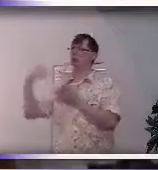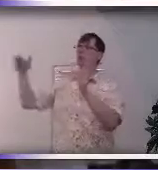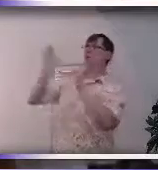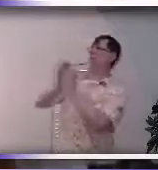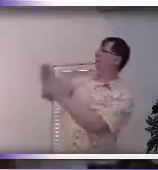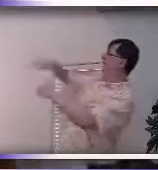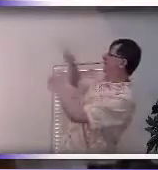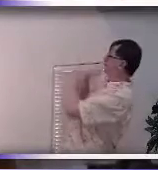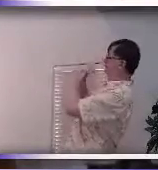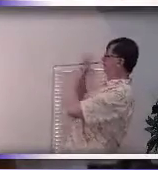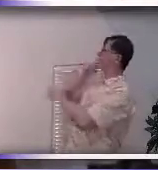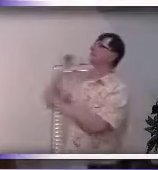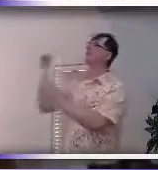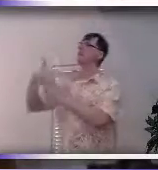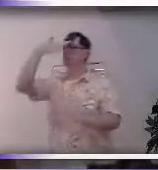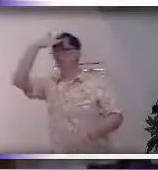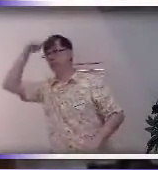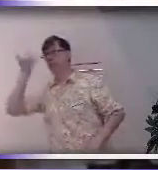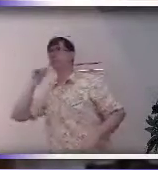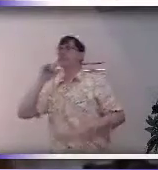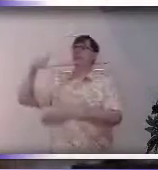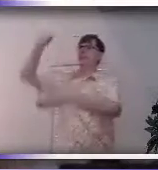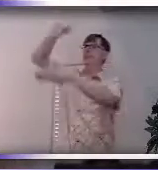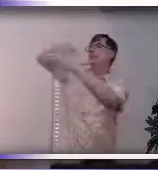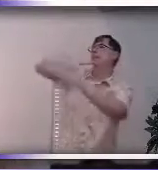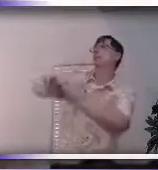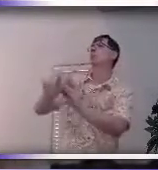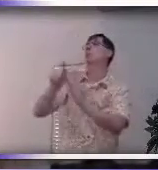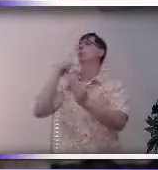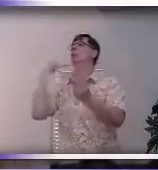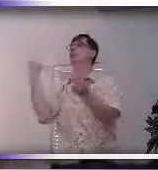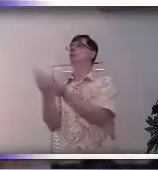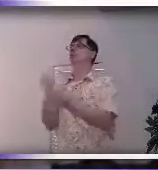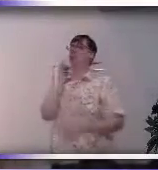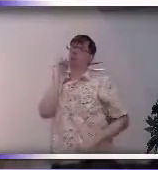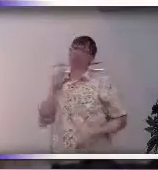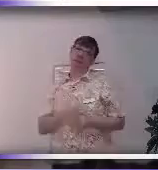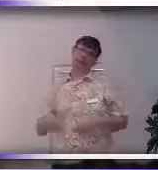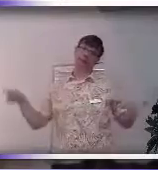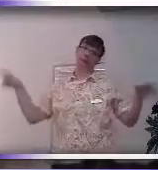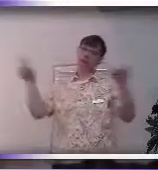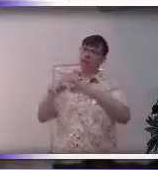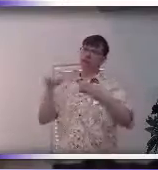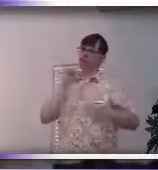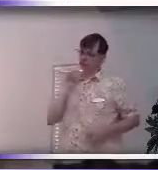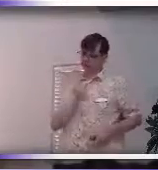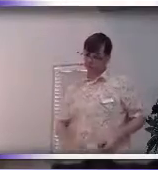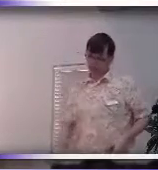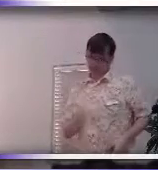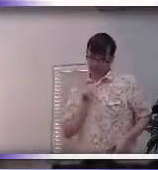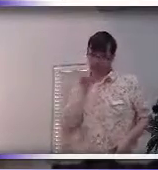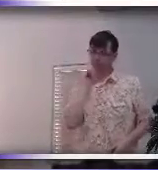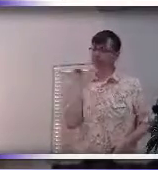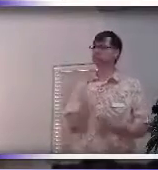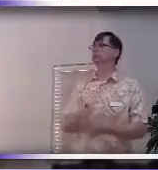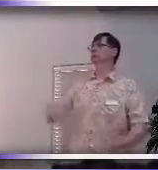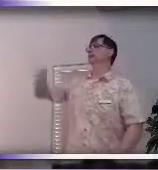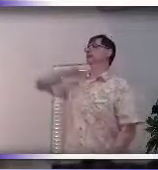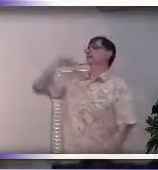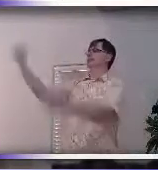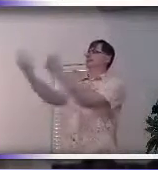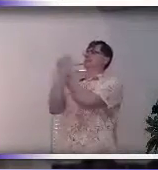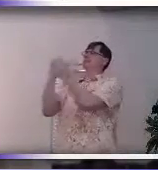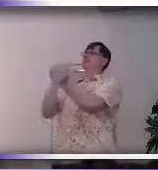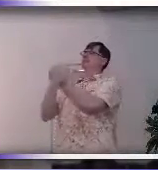seeing a world that includes poverty and racism and homophobia and sexism and slavery and all sorts